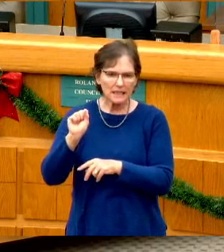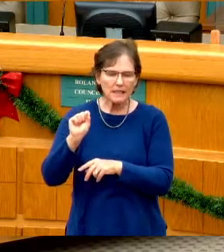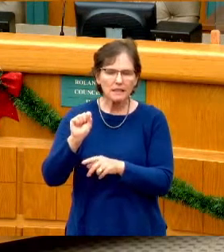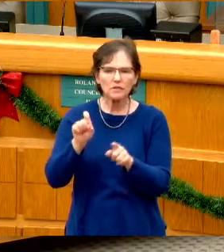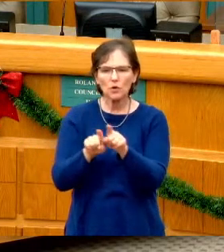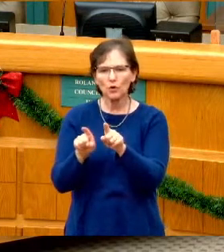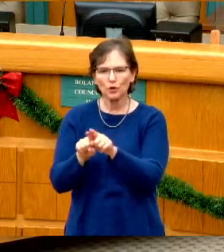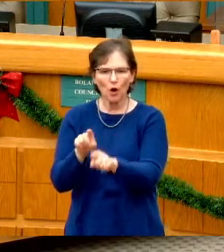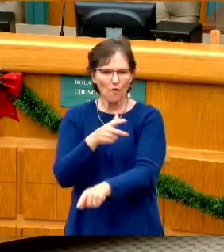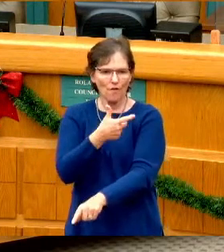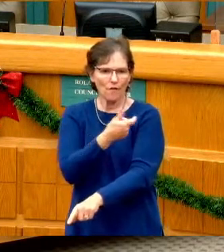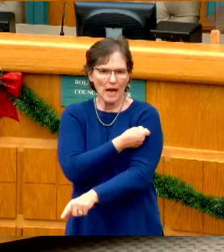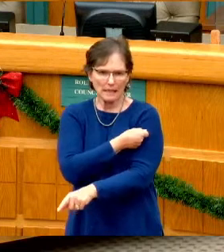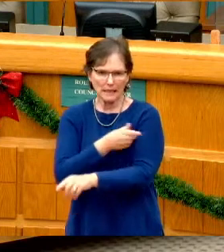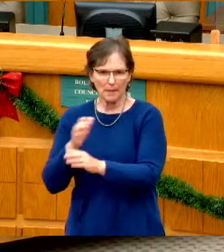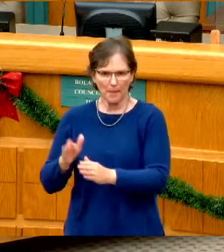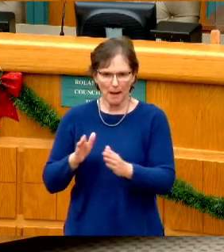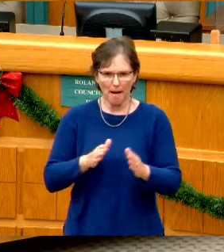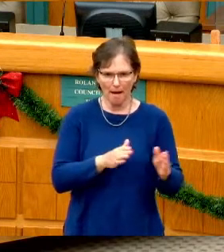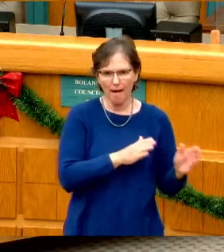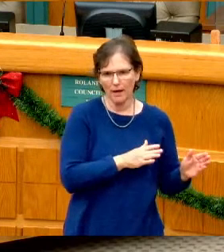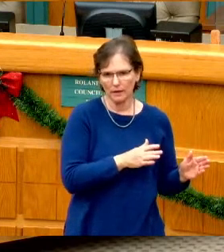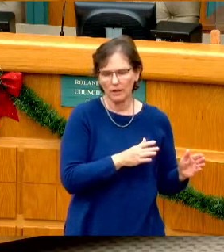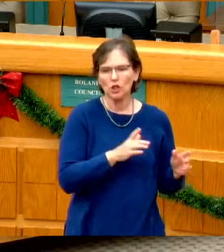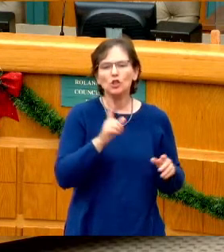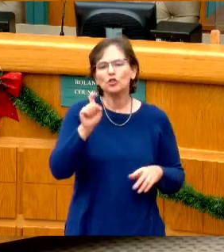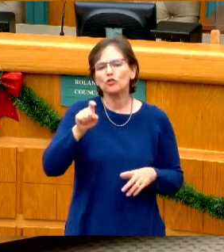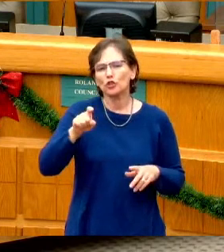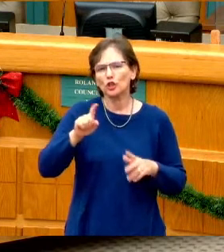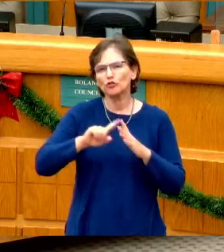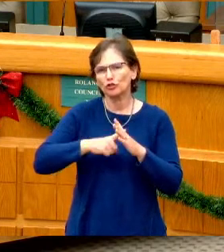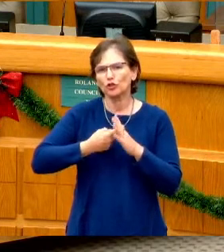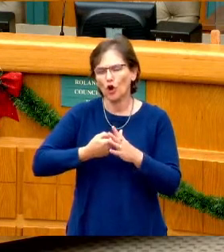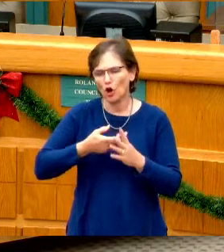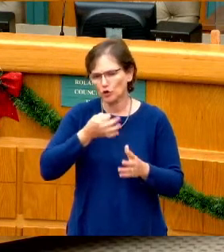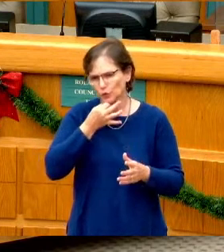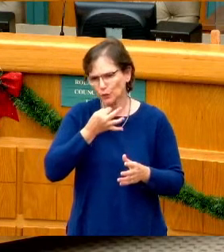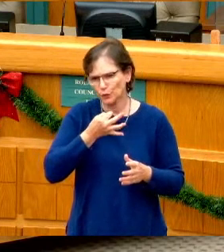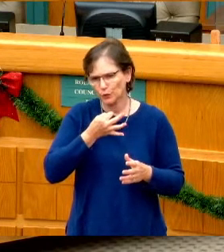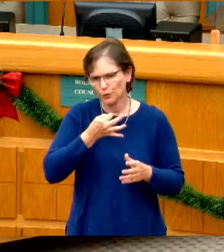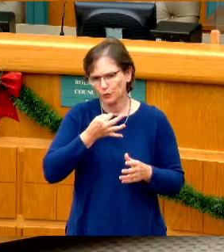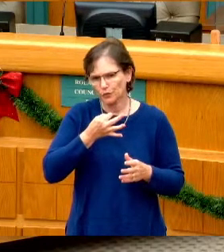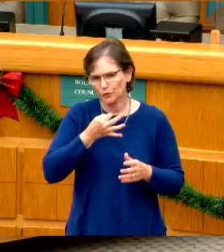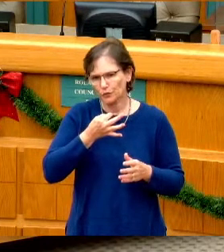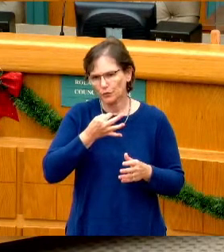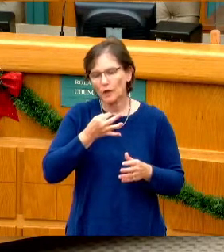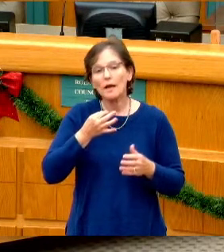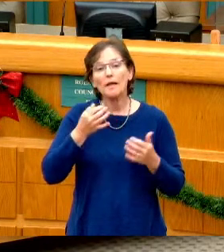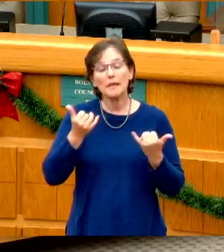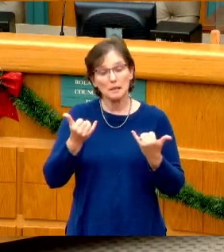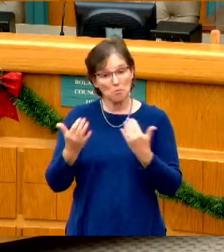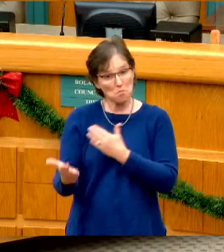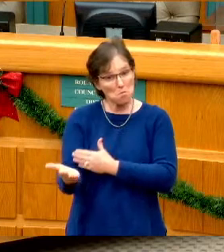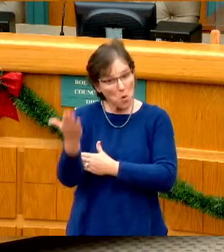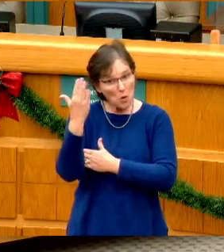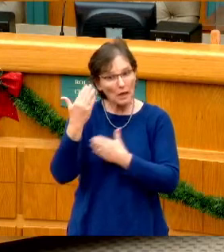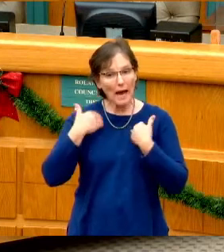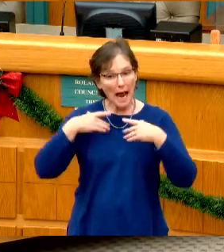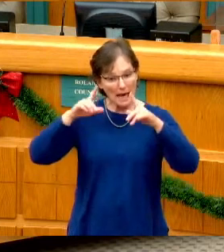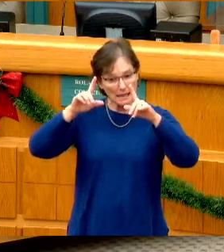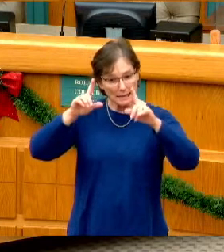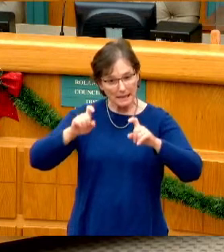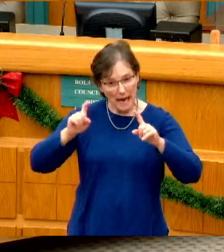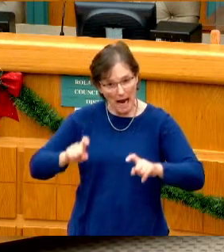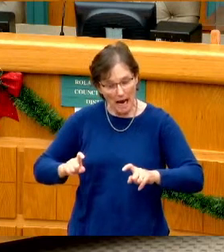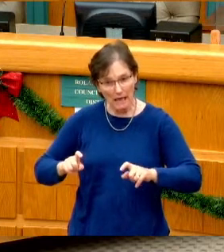vaccine that looks like it's going to be rolling out here very soon. So the health district did have a drive-through this morning. A total of